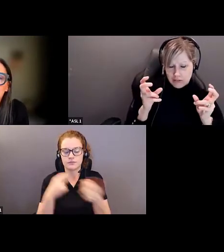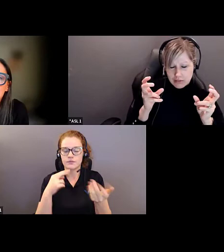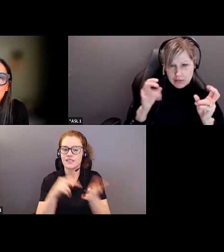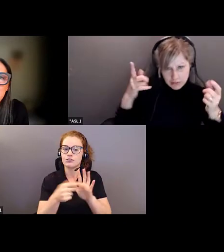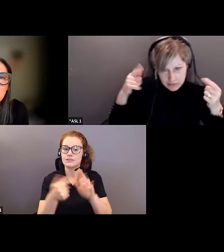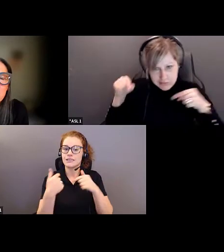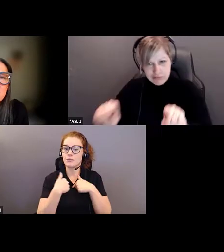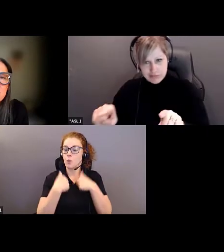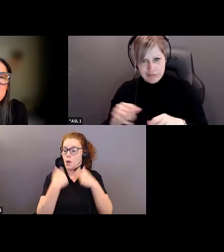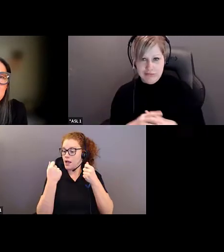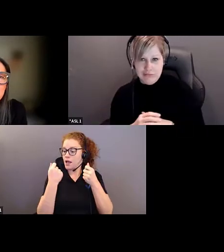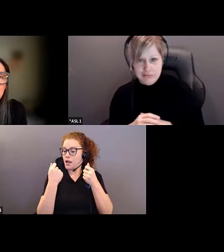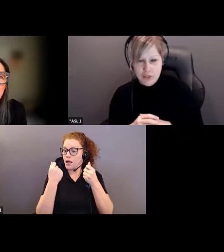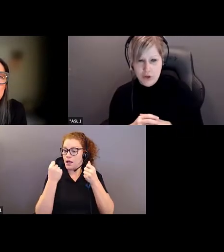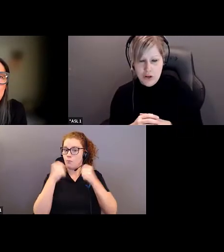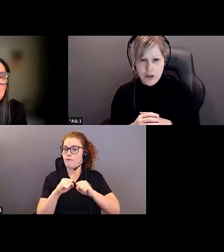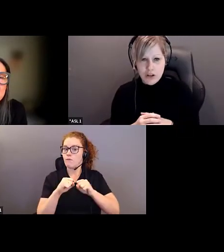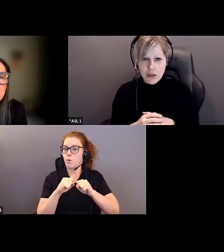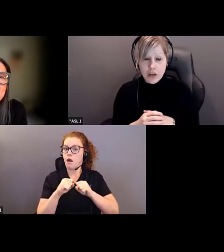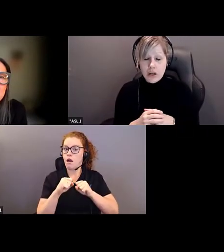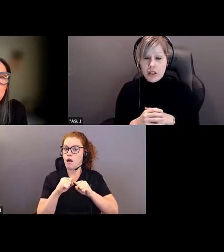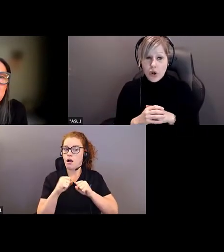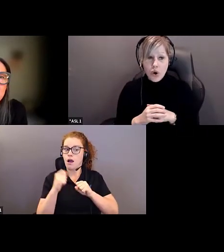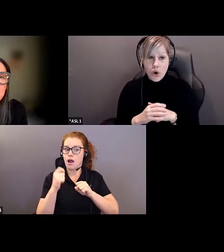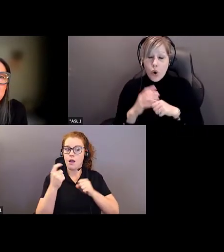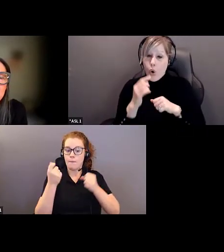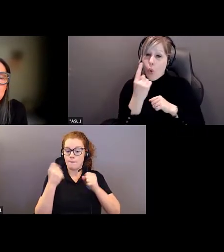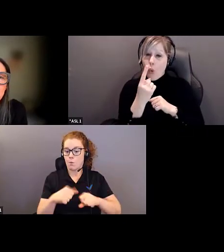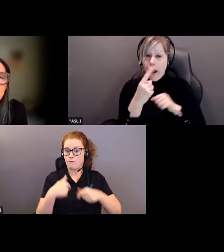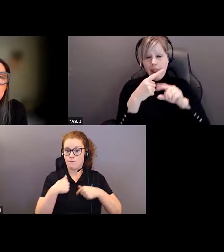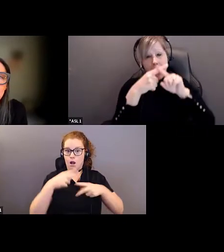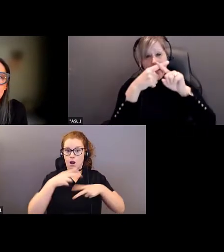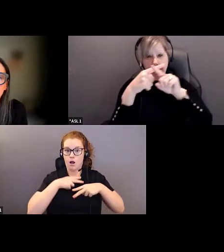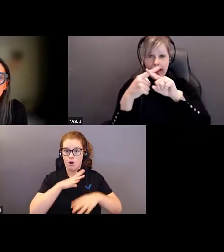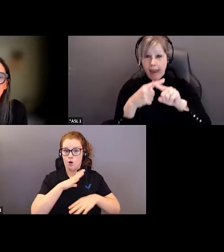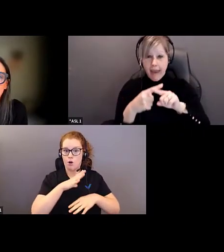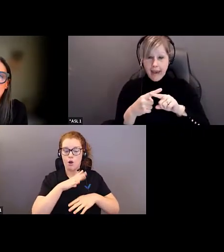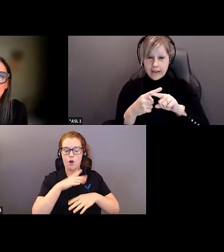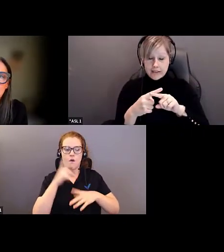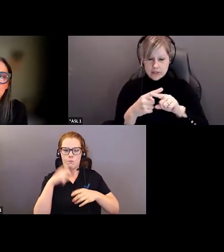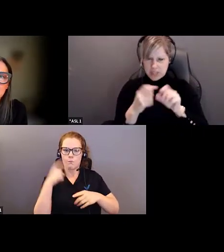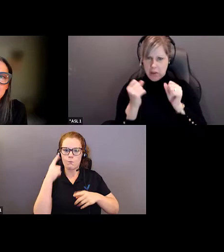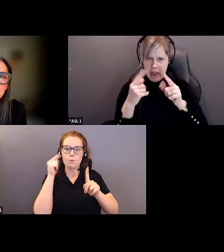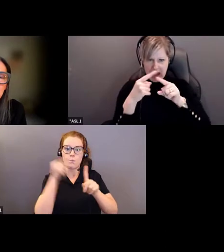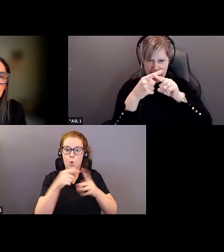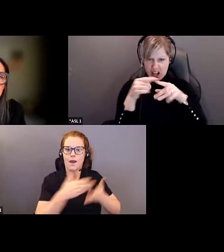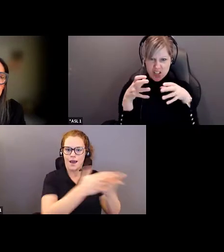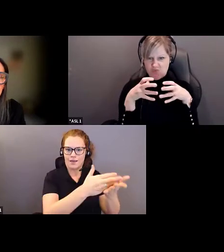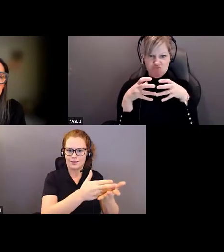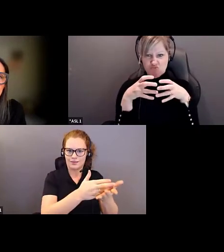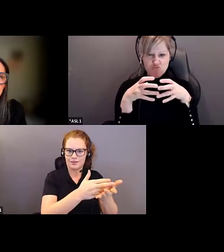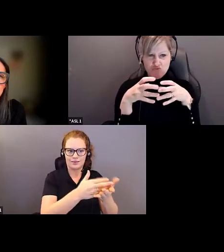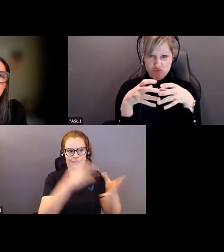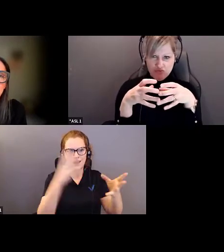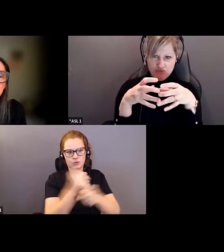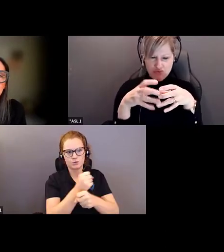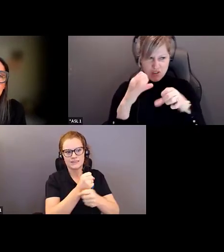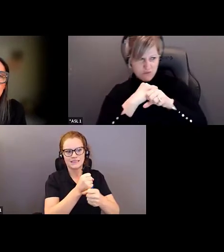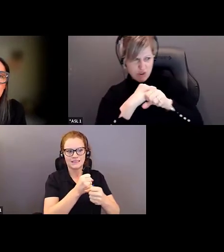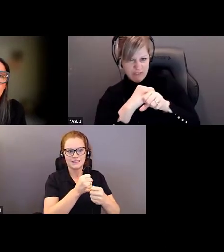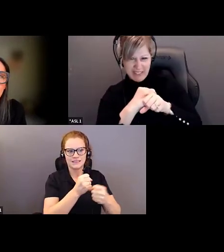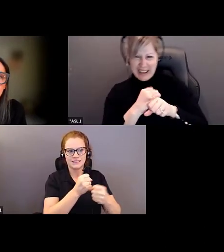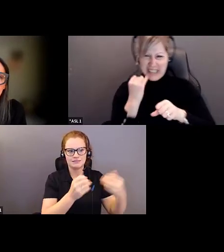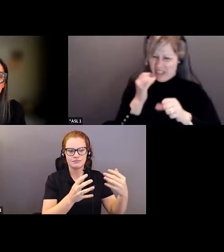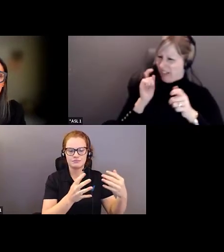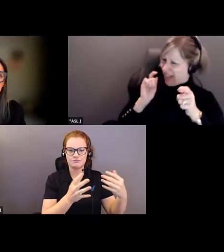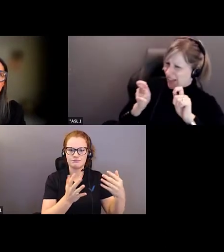Unfortunately, what happens most often is it's not just one X that's in the way. It is many, many X's, a collective of us on the top of a